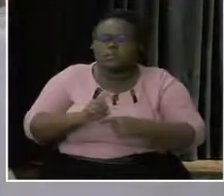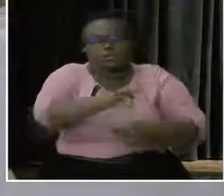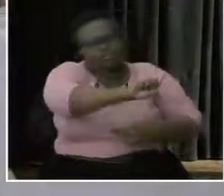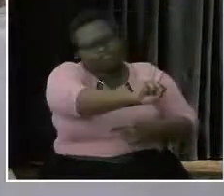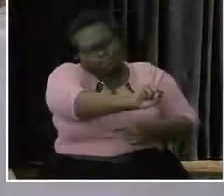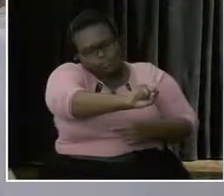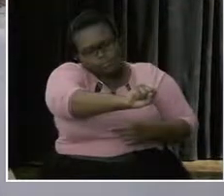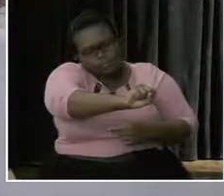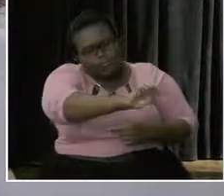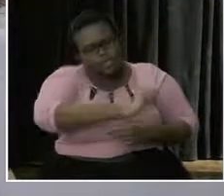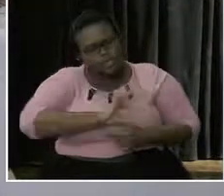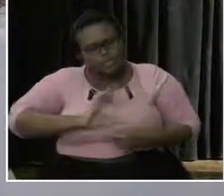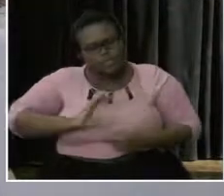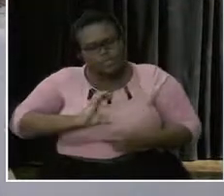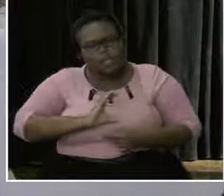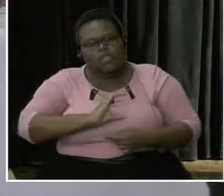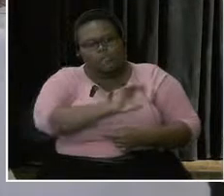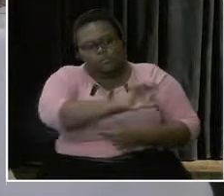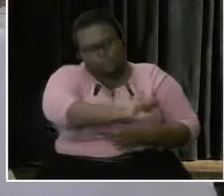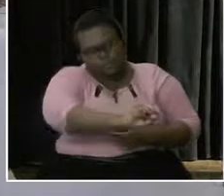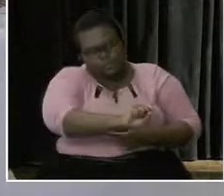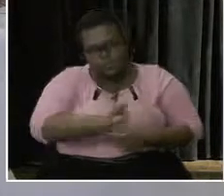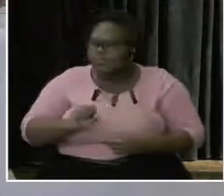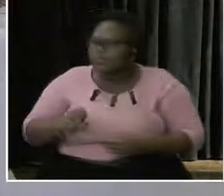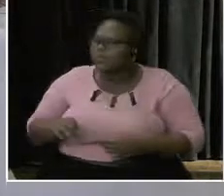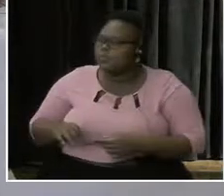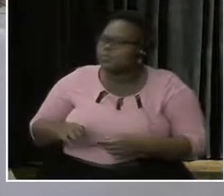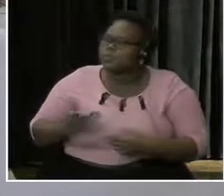Councillor McPherson, there's a point of order.